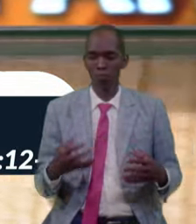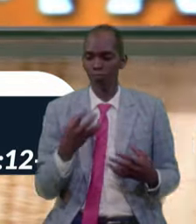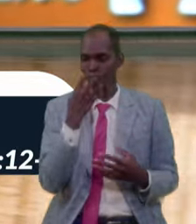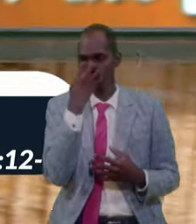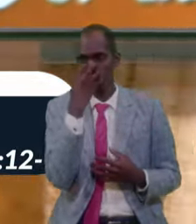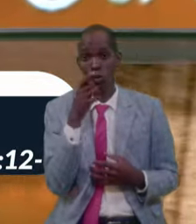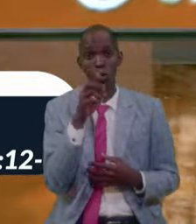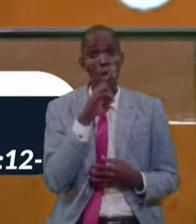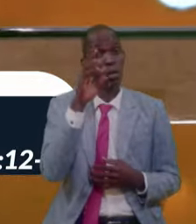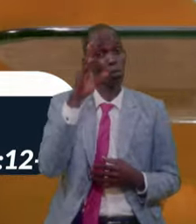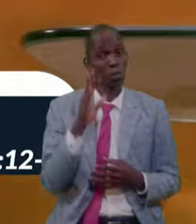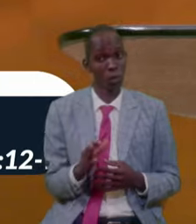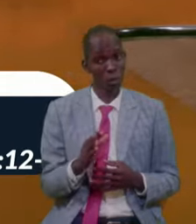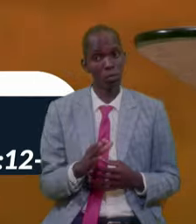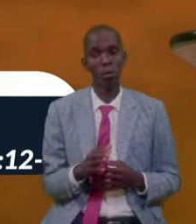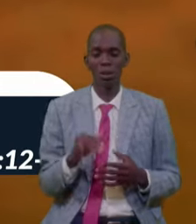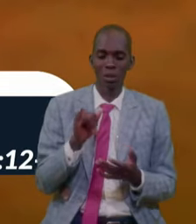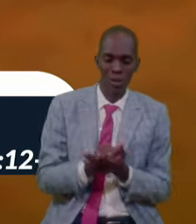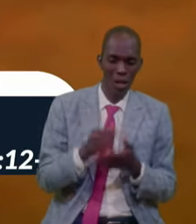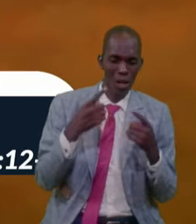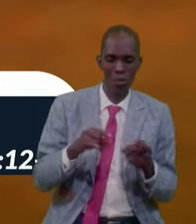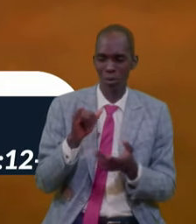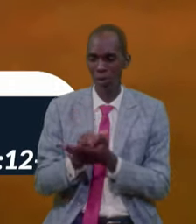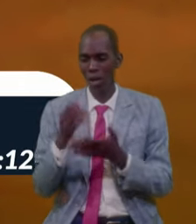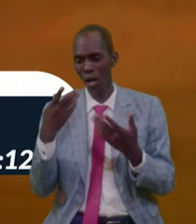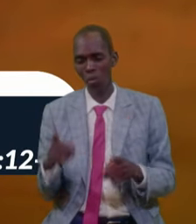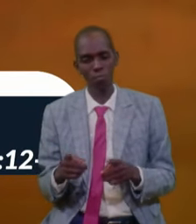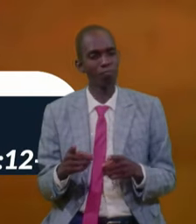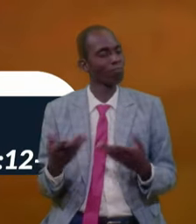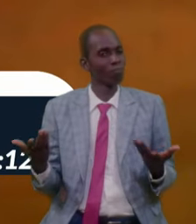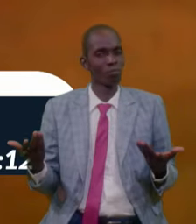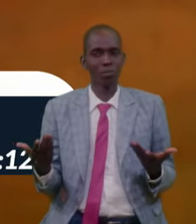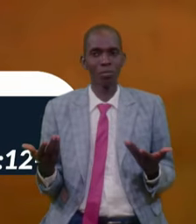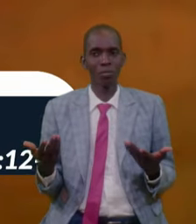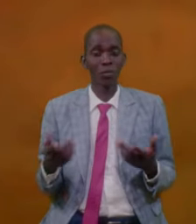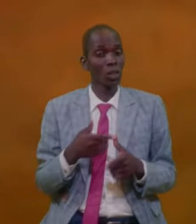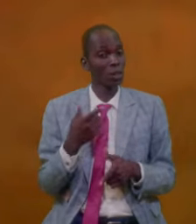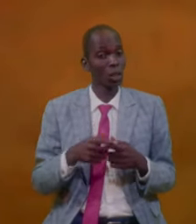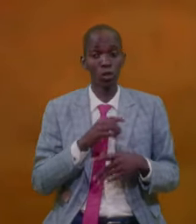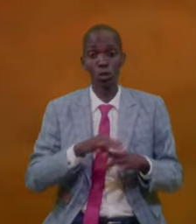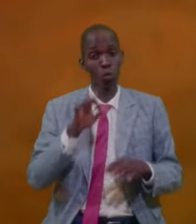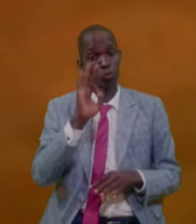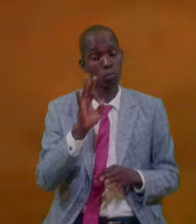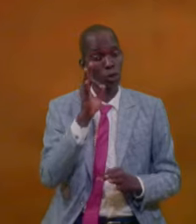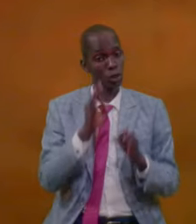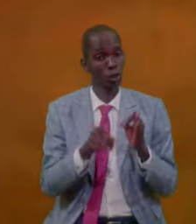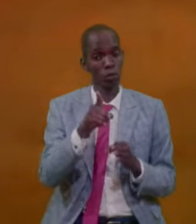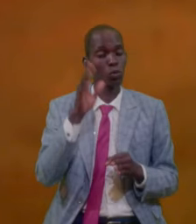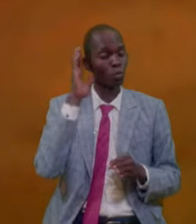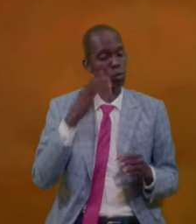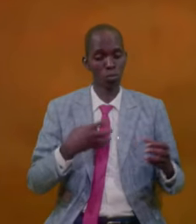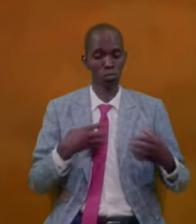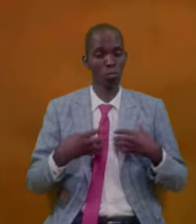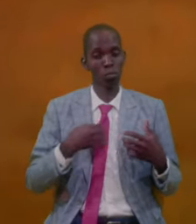a preacher, this is happening, that is happening. Don't preach then. If you have to murmur, because you're wasting